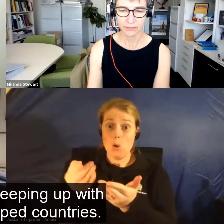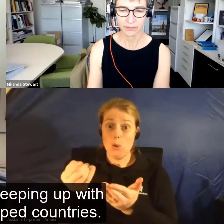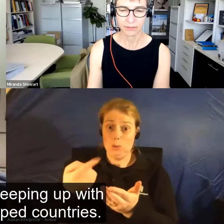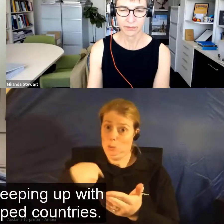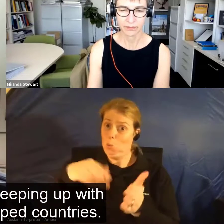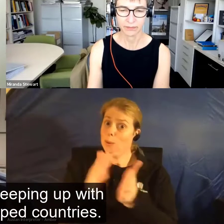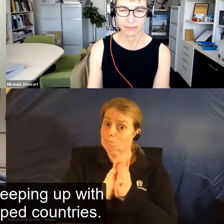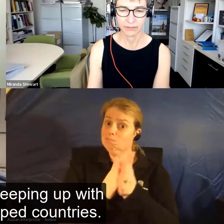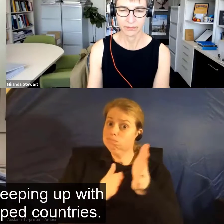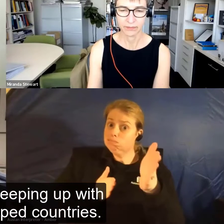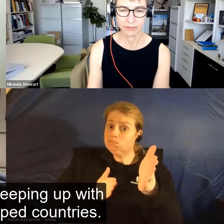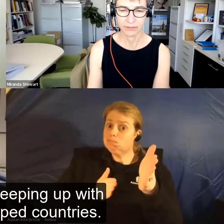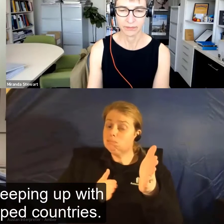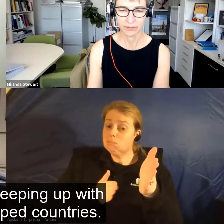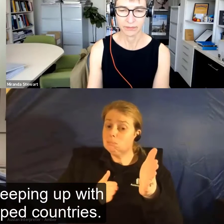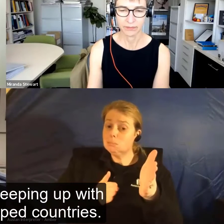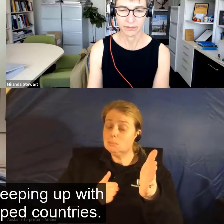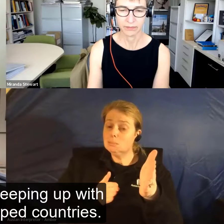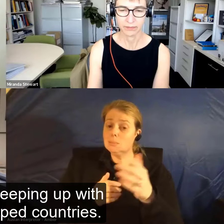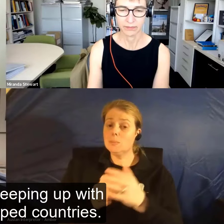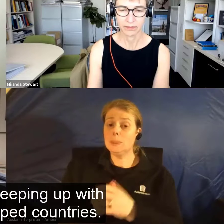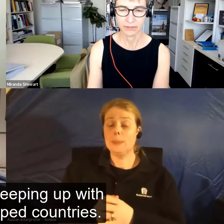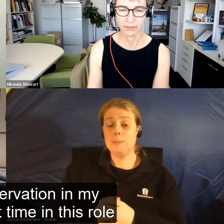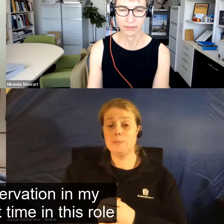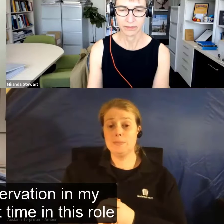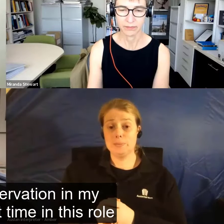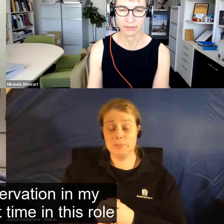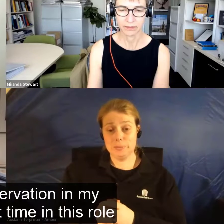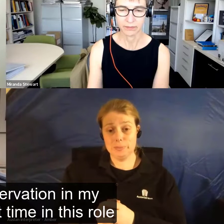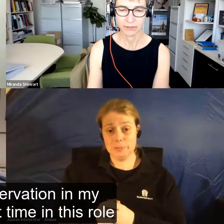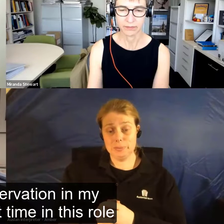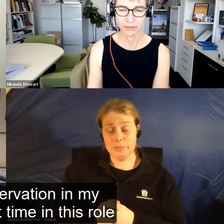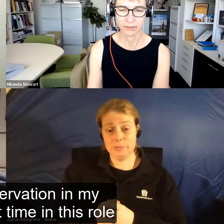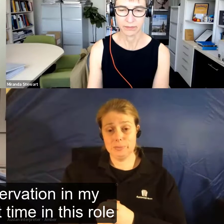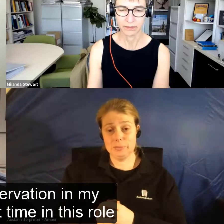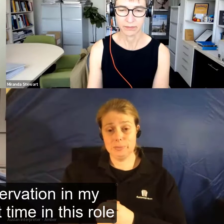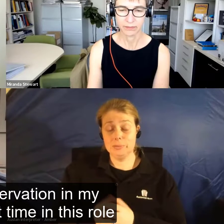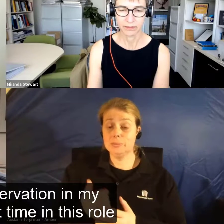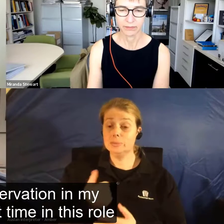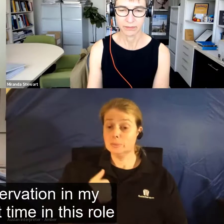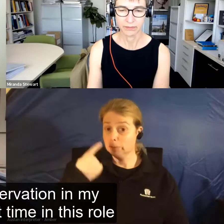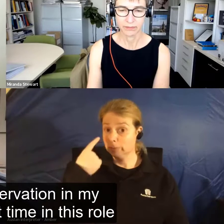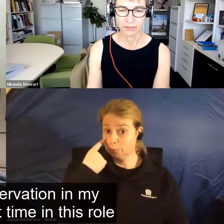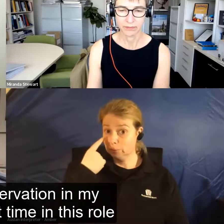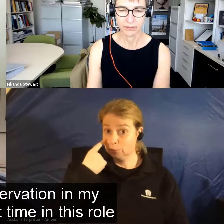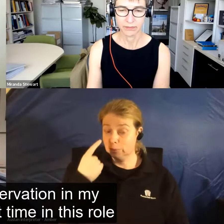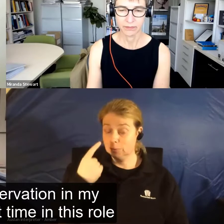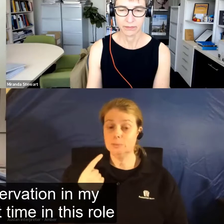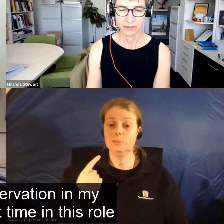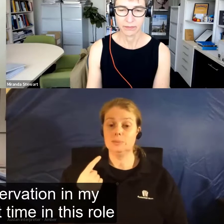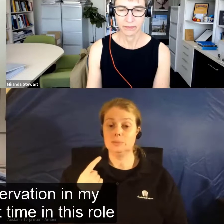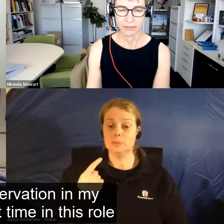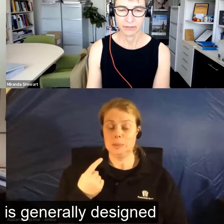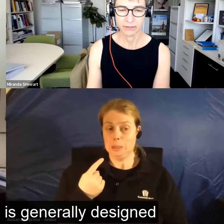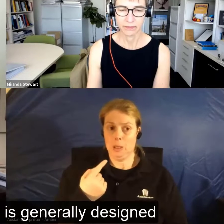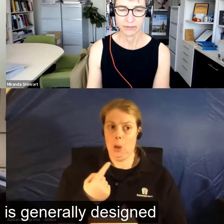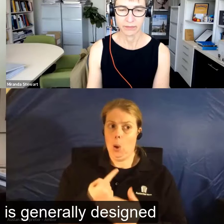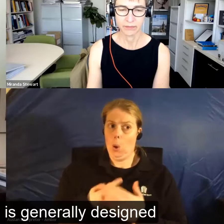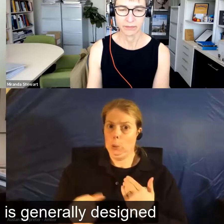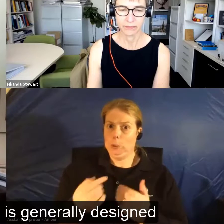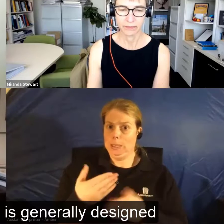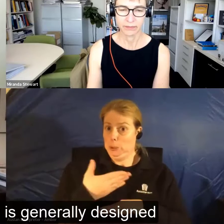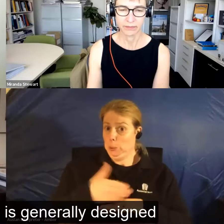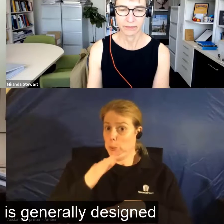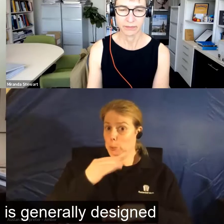keeping up with other developed countries. And my observation in my relatively short time in this role has been